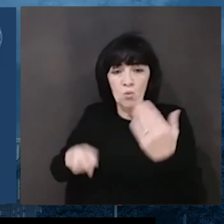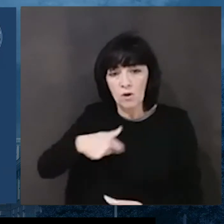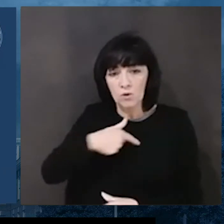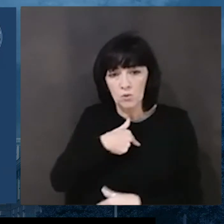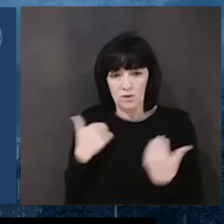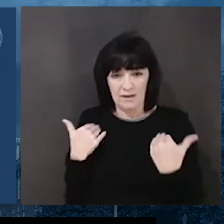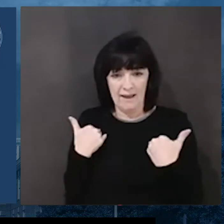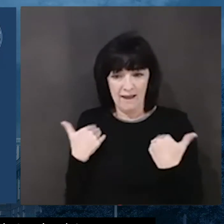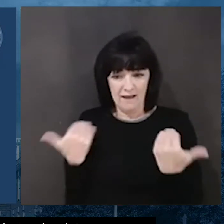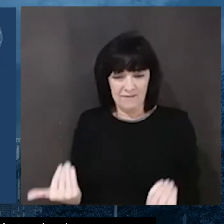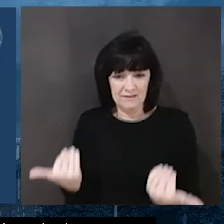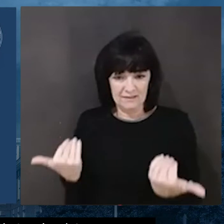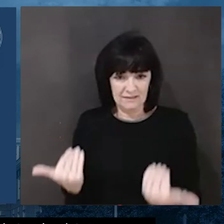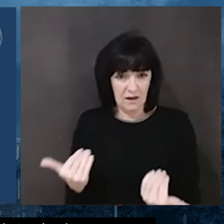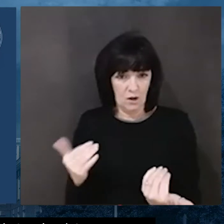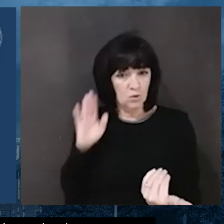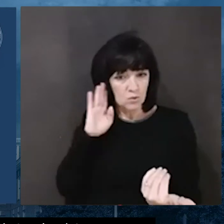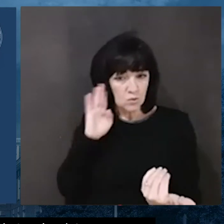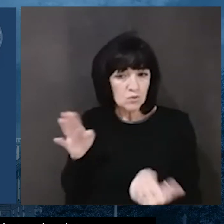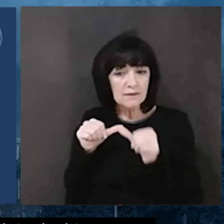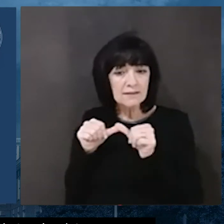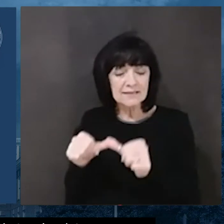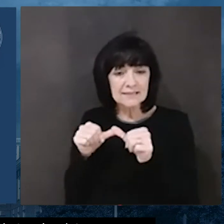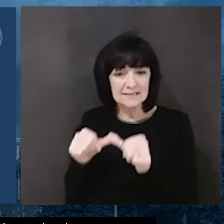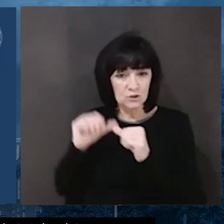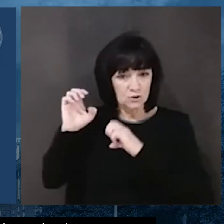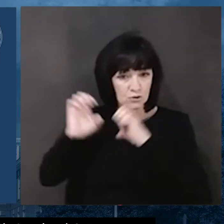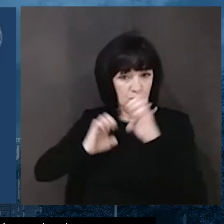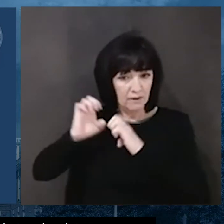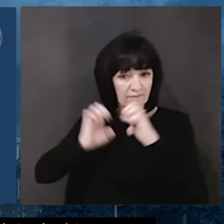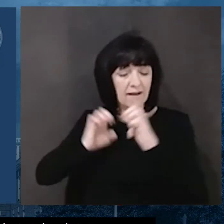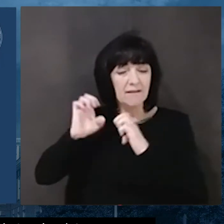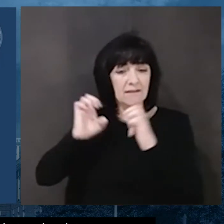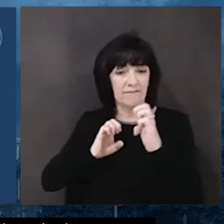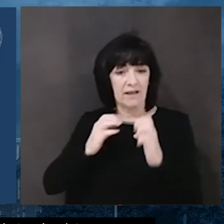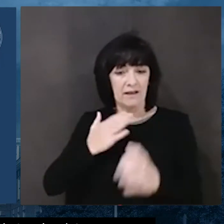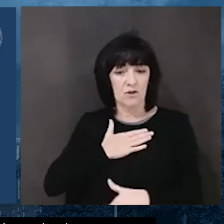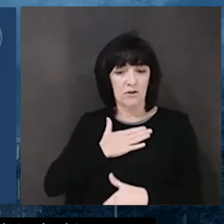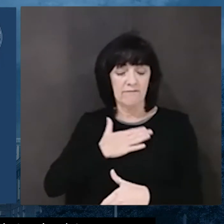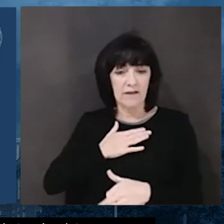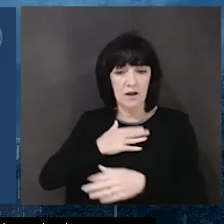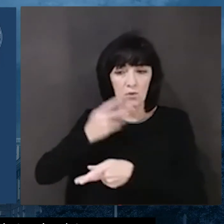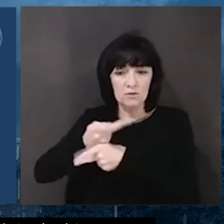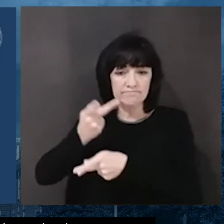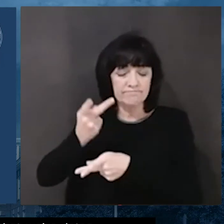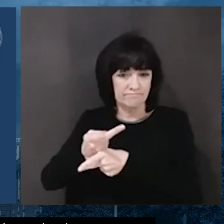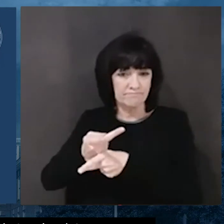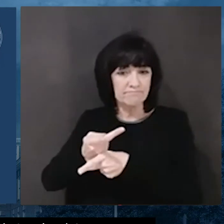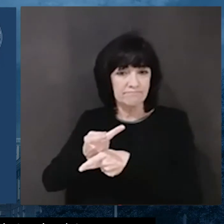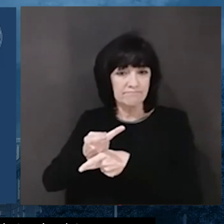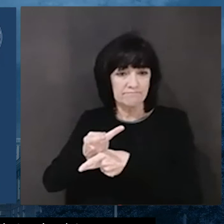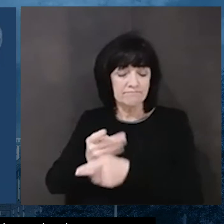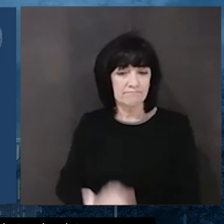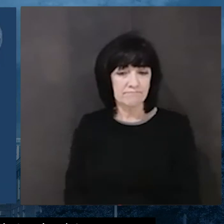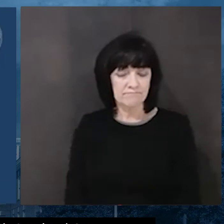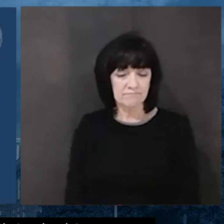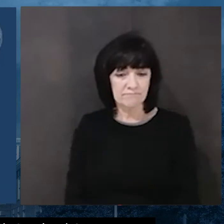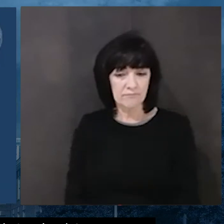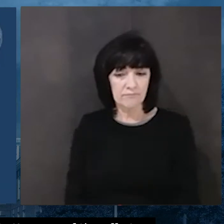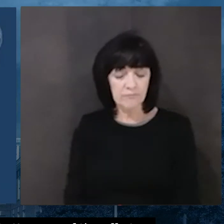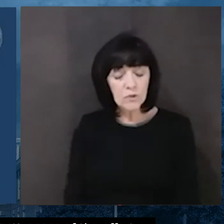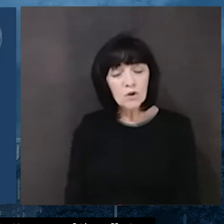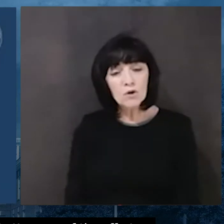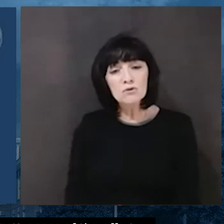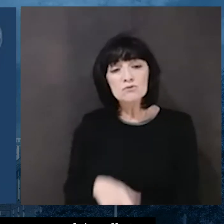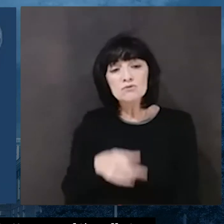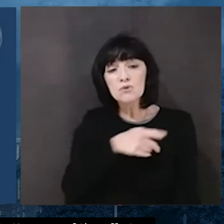and we're going to be continuing to evaluate the effectiveness of the mitigation efforts that we've taken so far. So across the country,